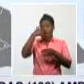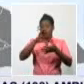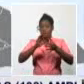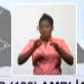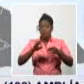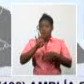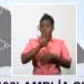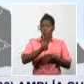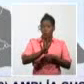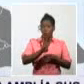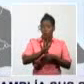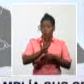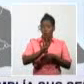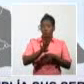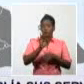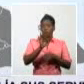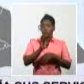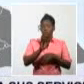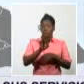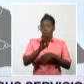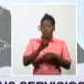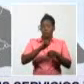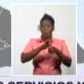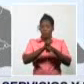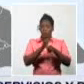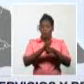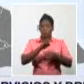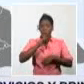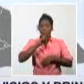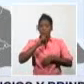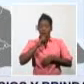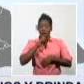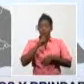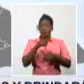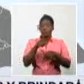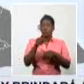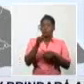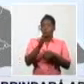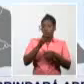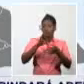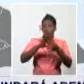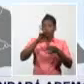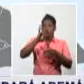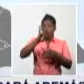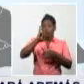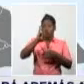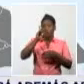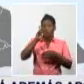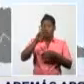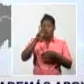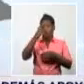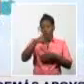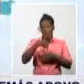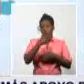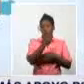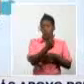reiterate the importance of the screening, which we are working on a daily basis.